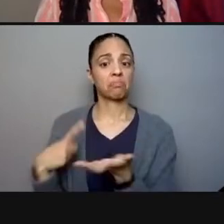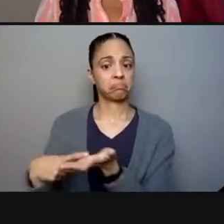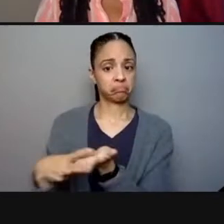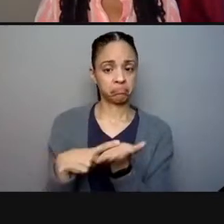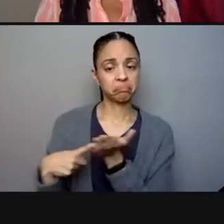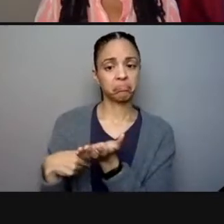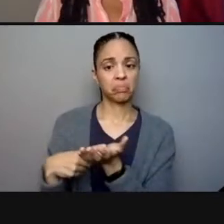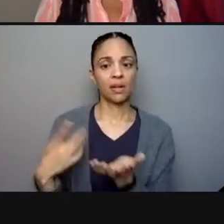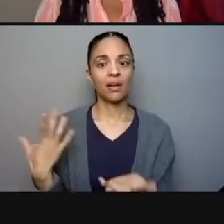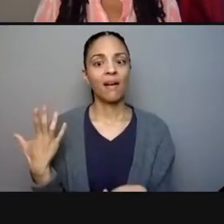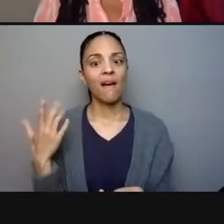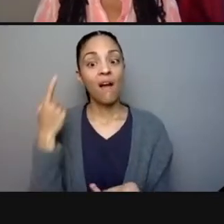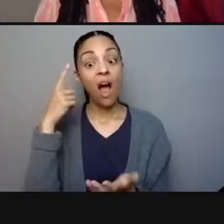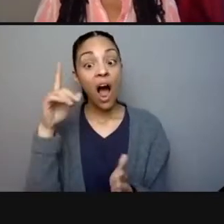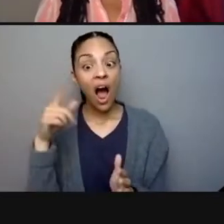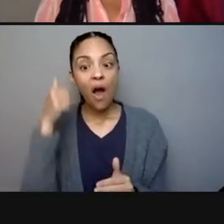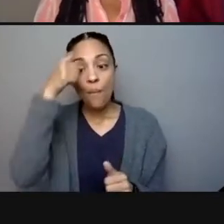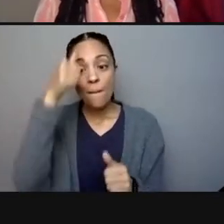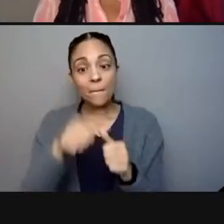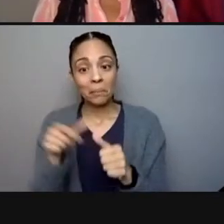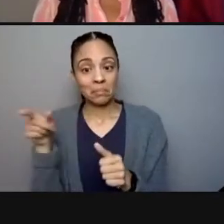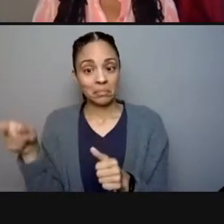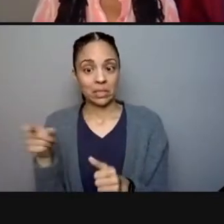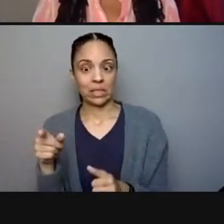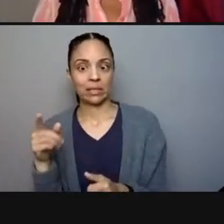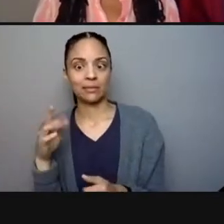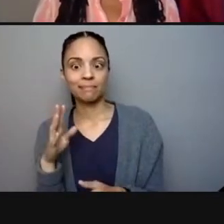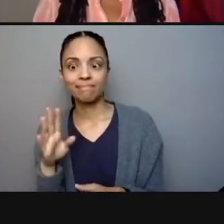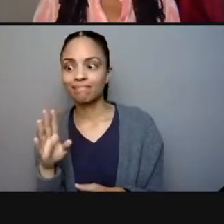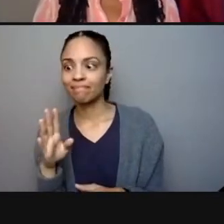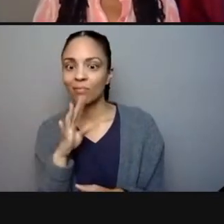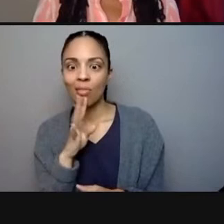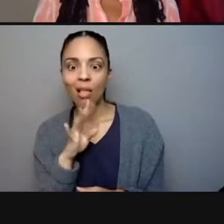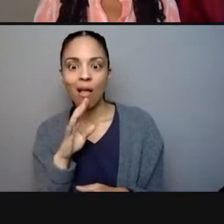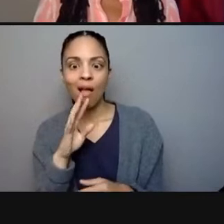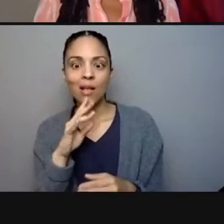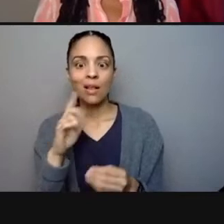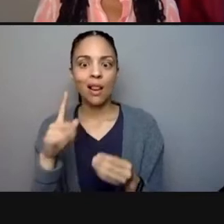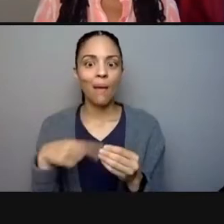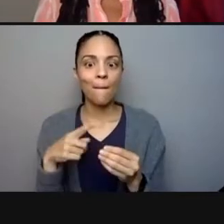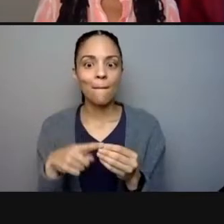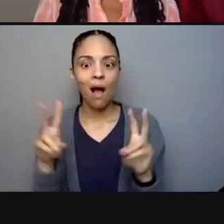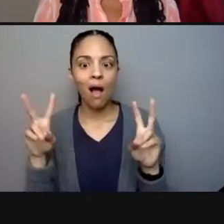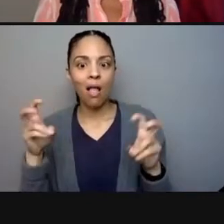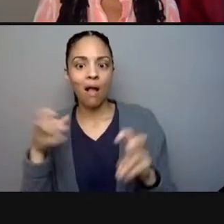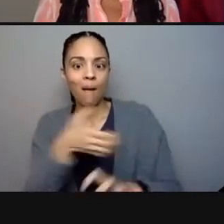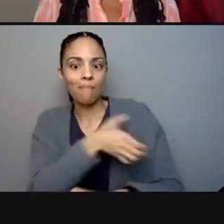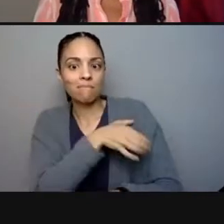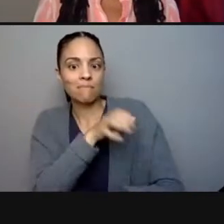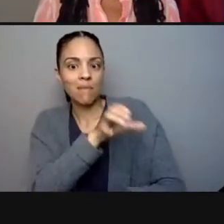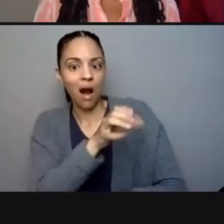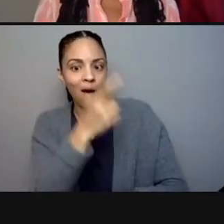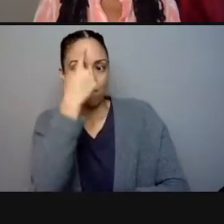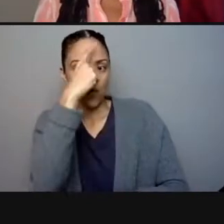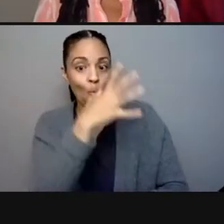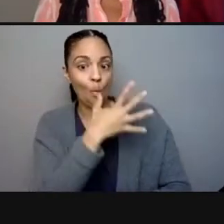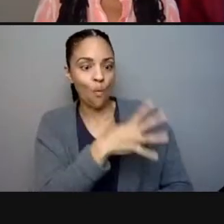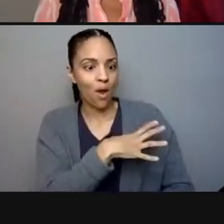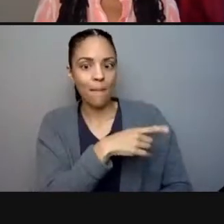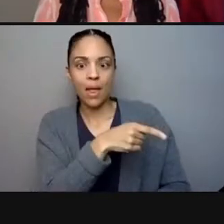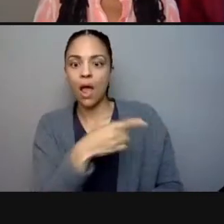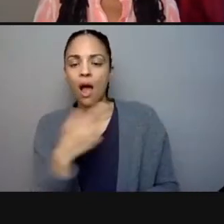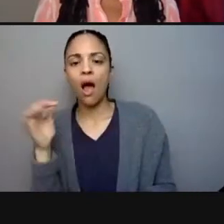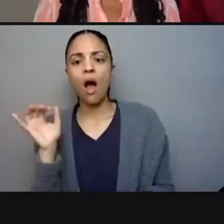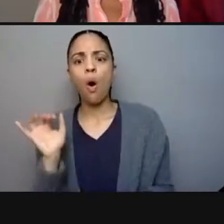it was cool to speak on the power of women. Rennie was doing this. So I was seeing like all the tenets of a